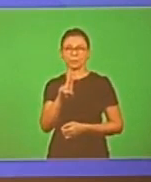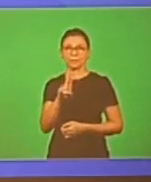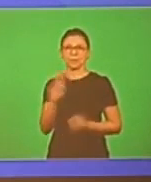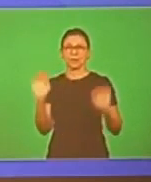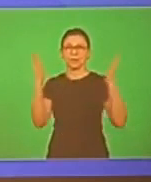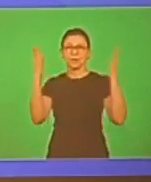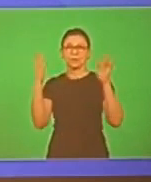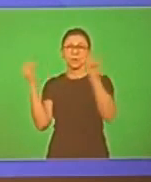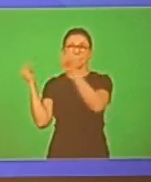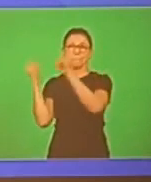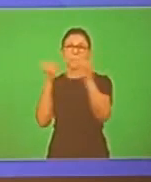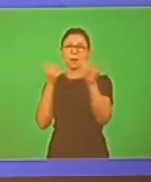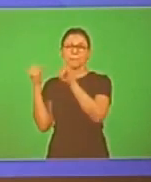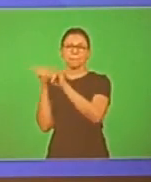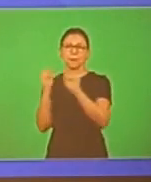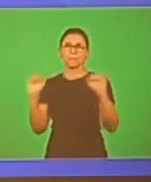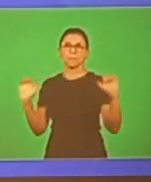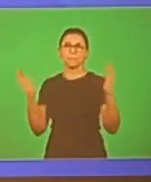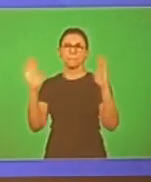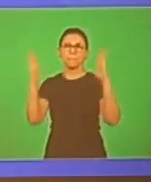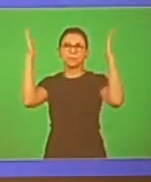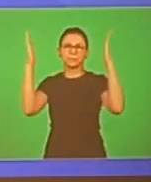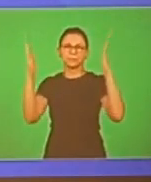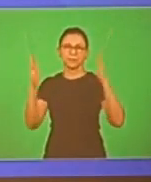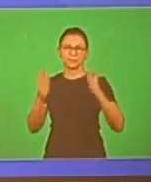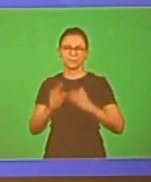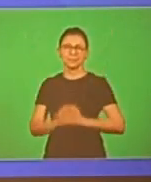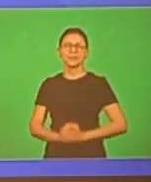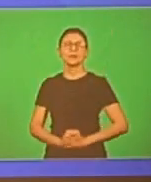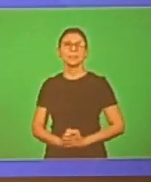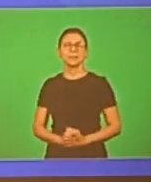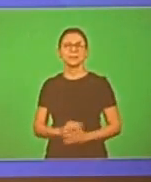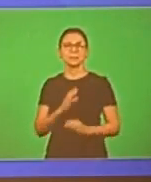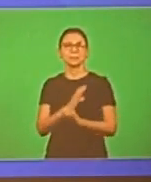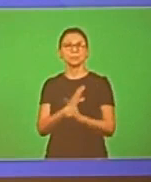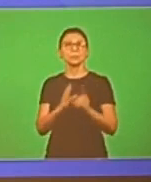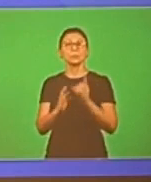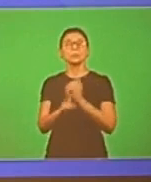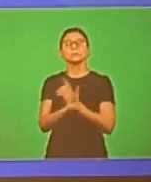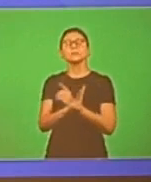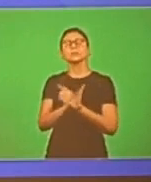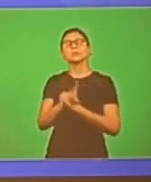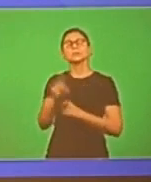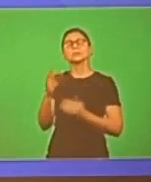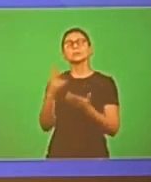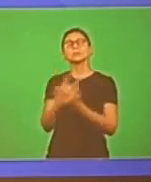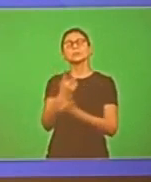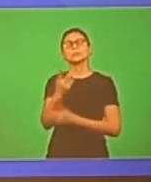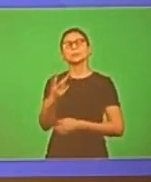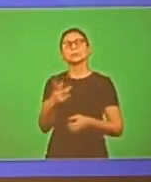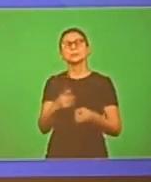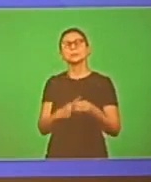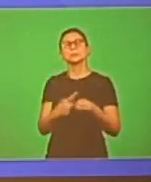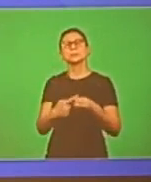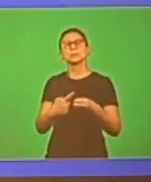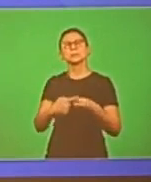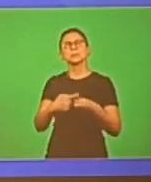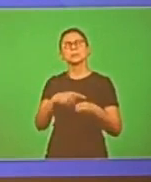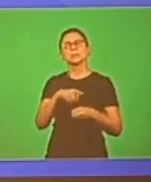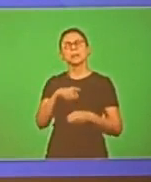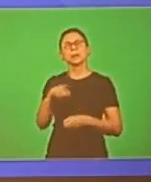Feasts, next 24th of November. So this vigil was in the city of Jerônimo